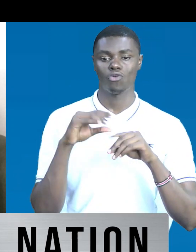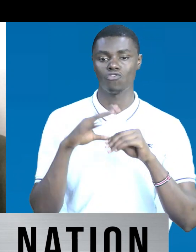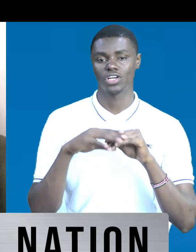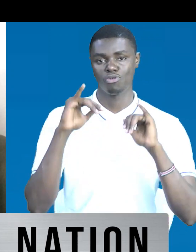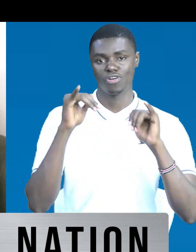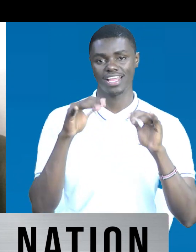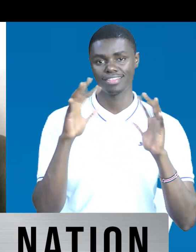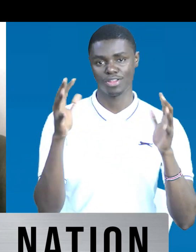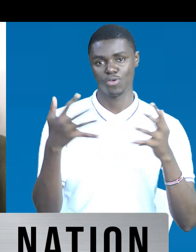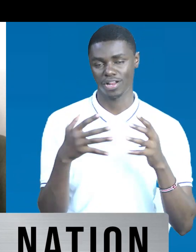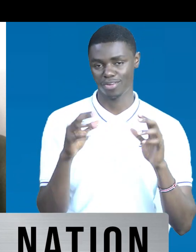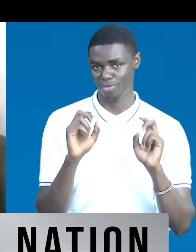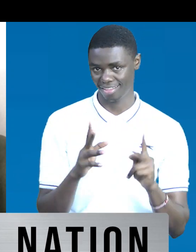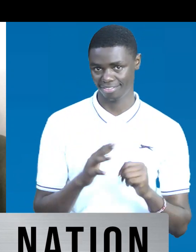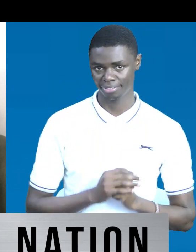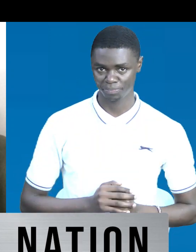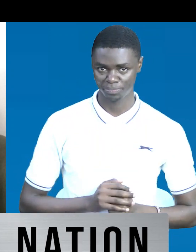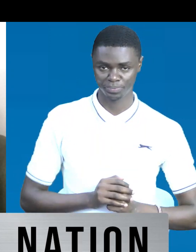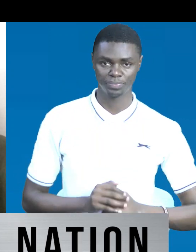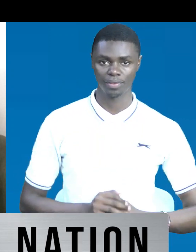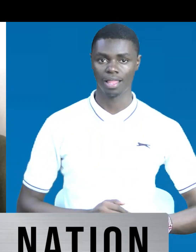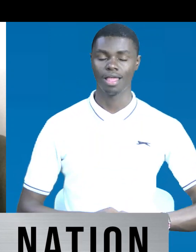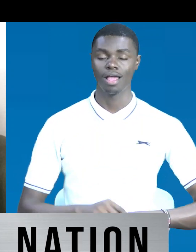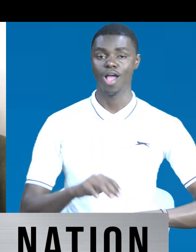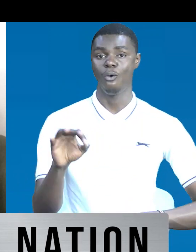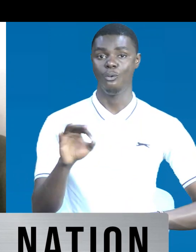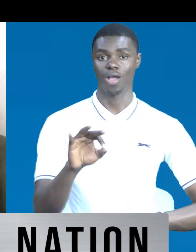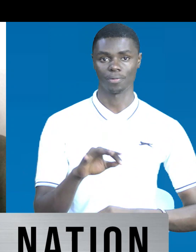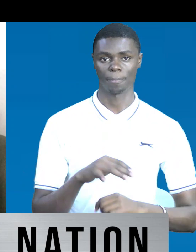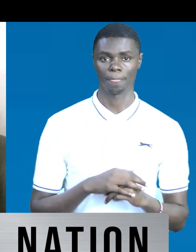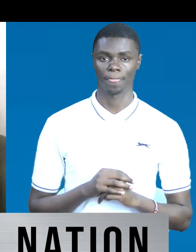world. Okay. Yes. Okay. Yes. Wow.